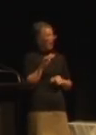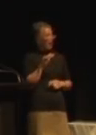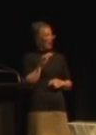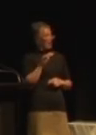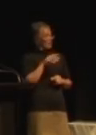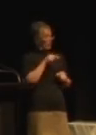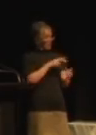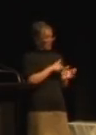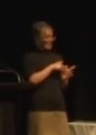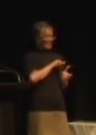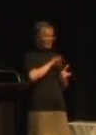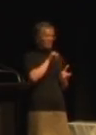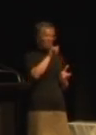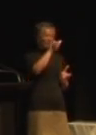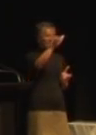to fly from here, from there.